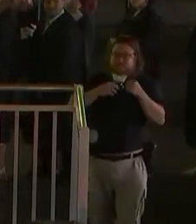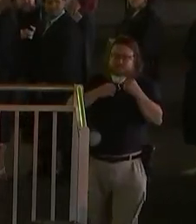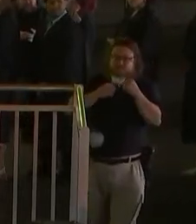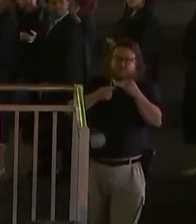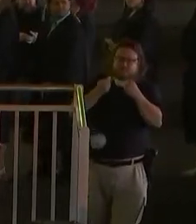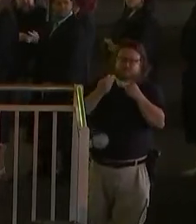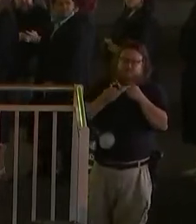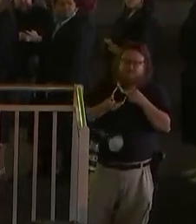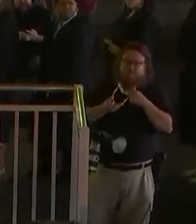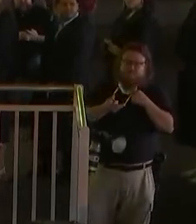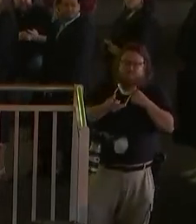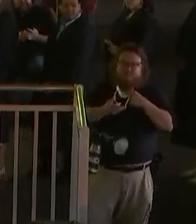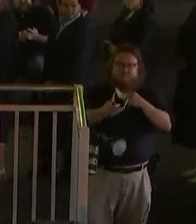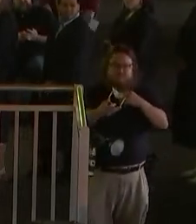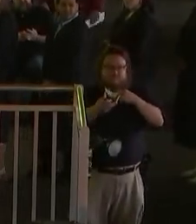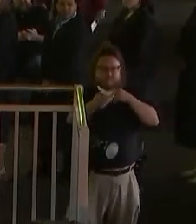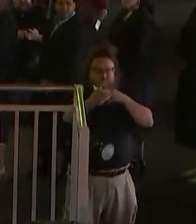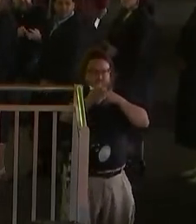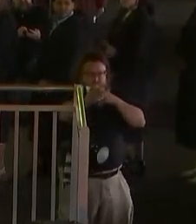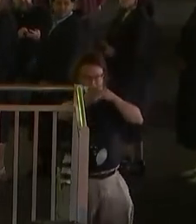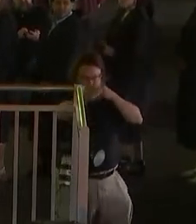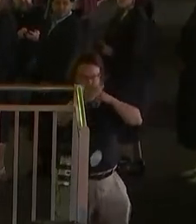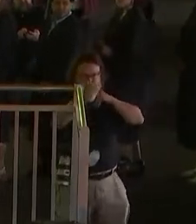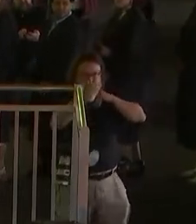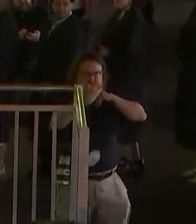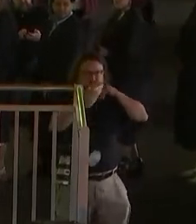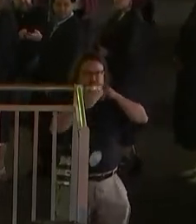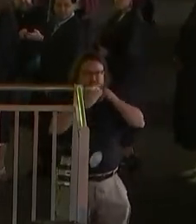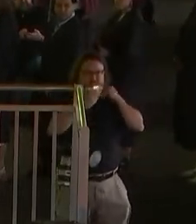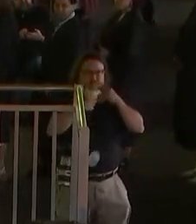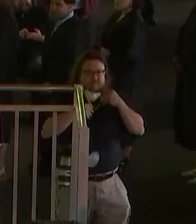Kayla Ray St. Pierre, magna cum laude.